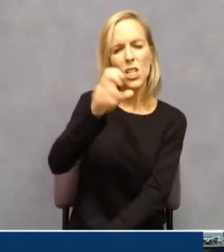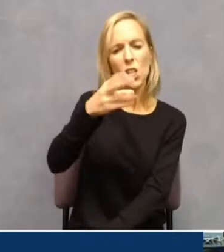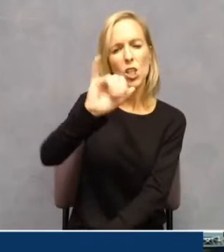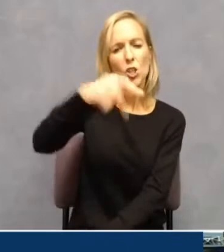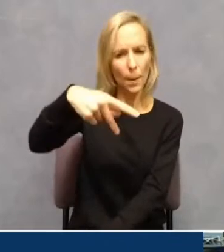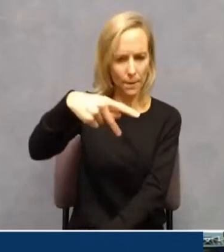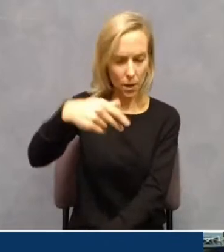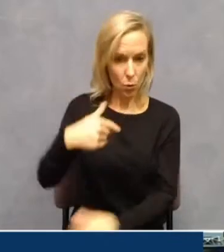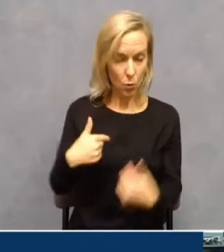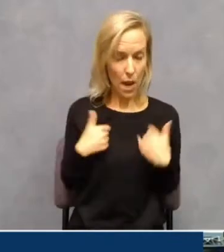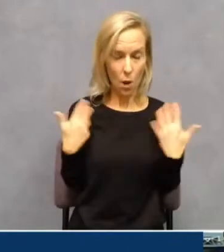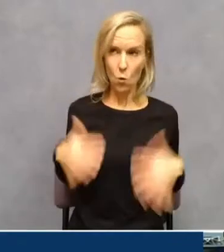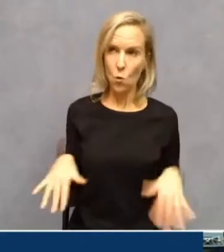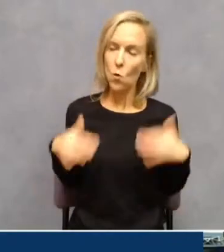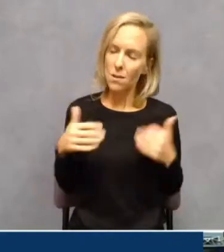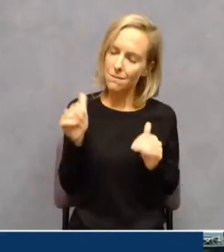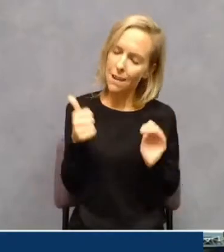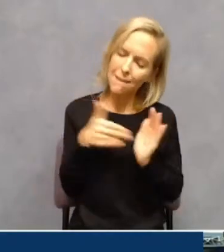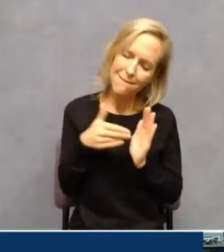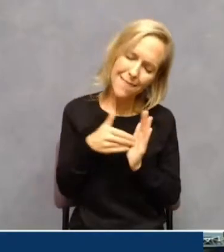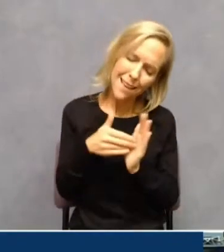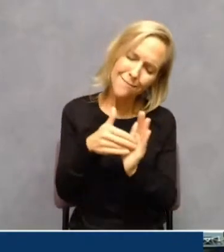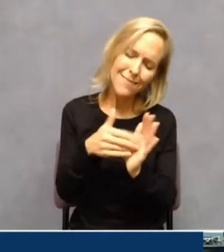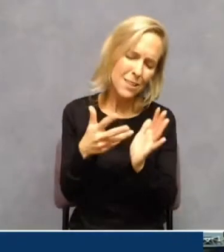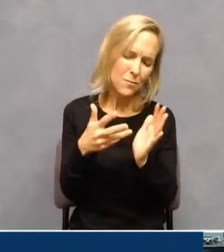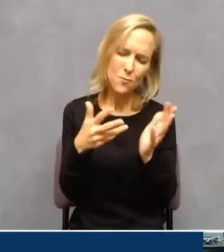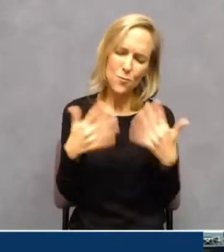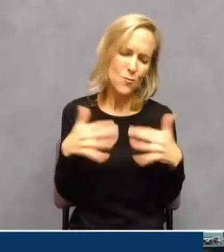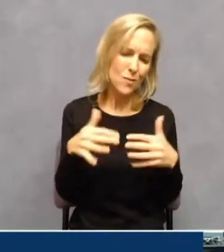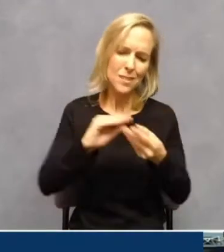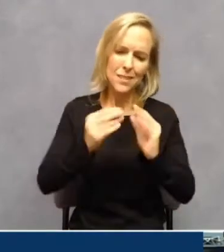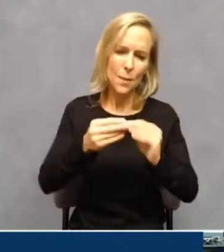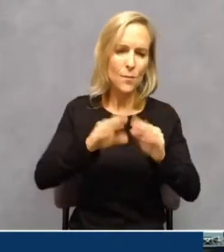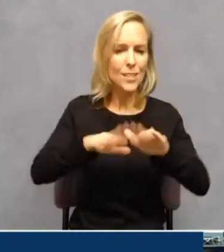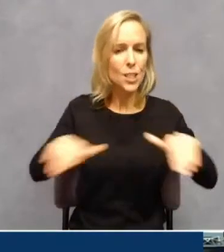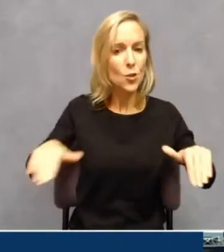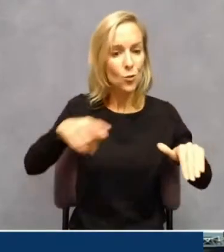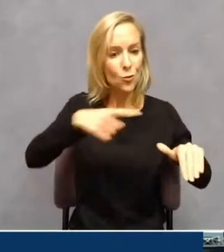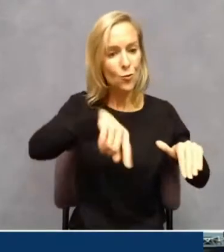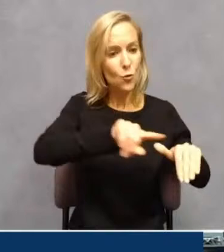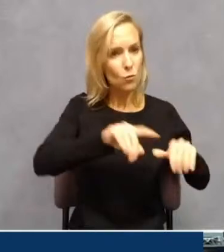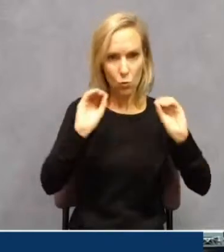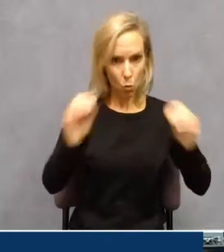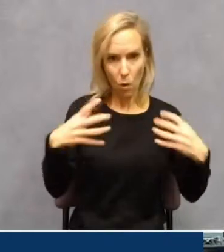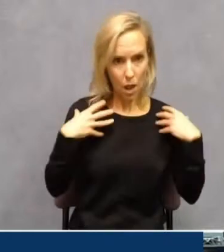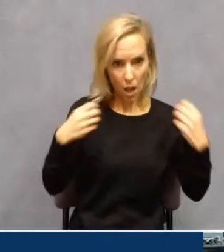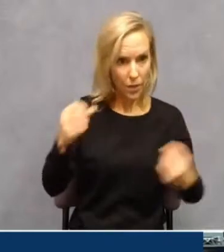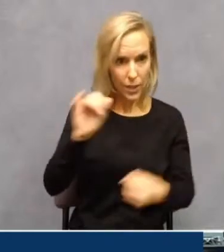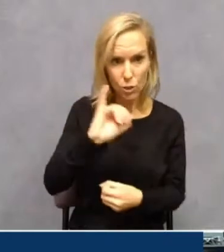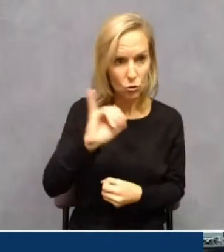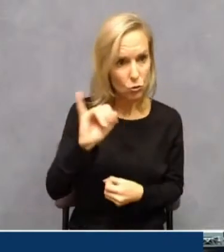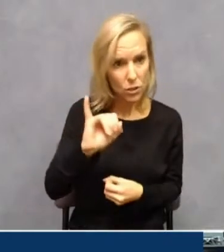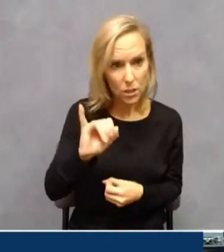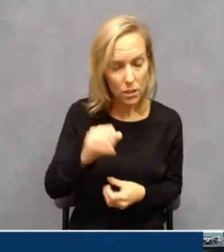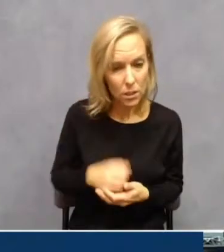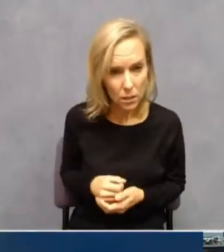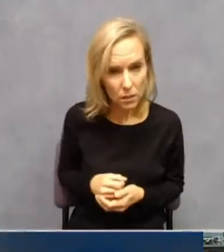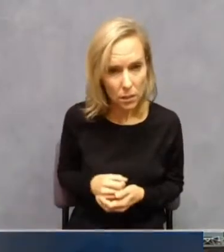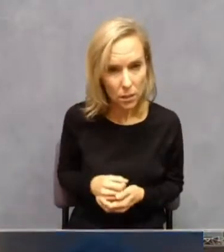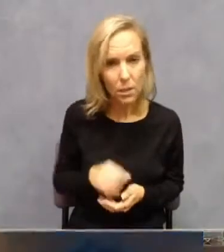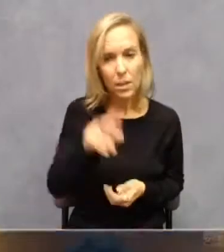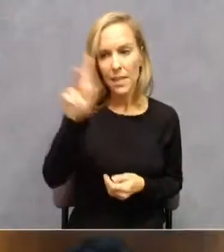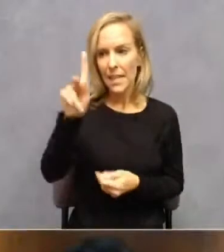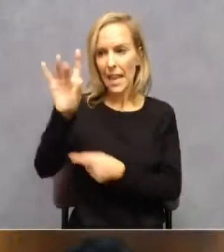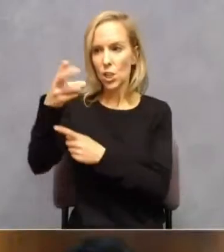tens of thousands of kids right now in Kentucky who have no health insurance, and KCHIP can help to solve